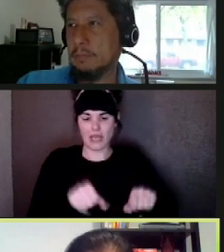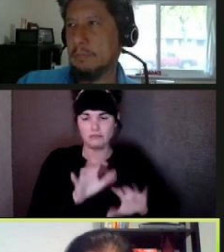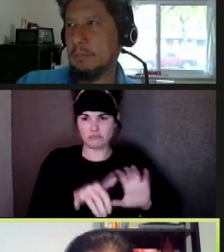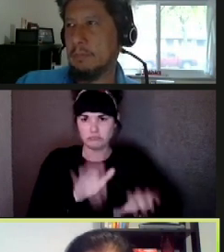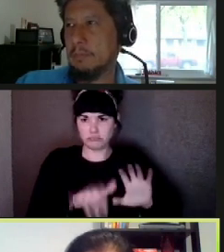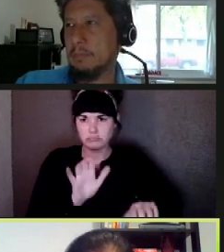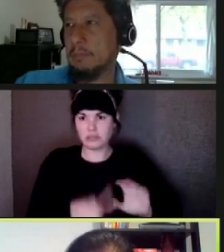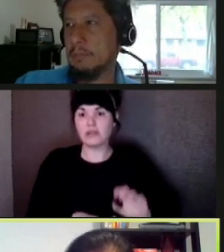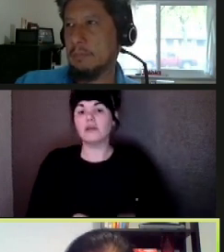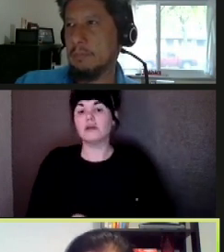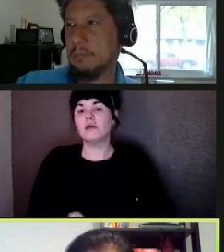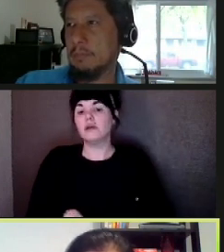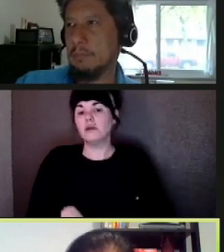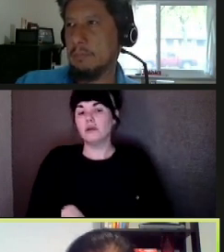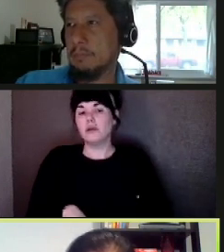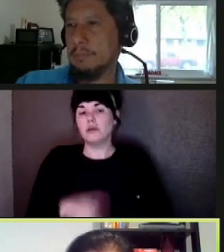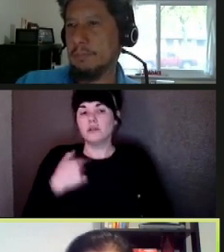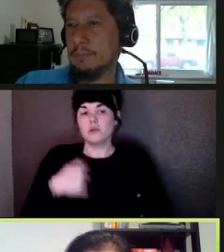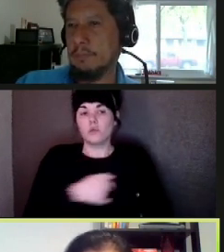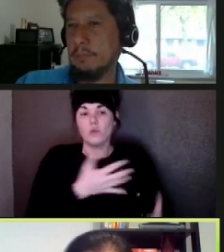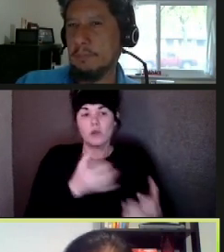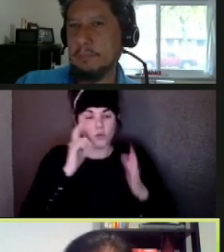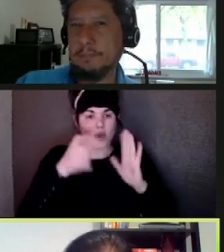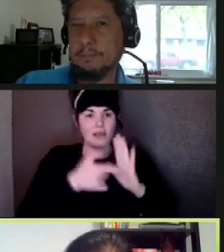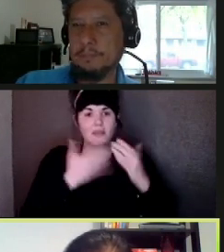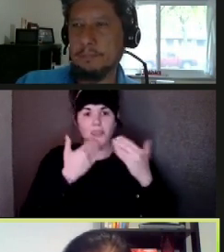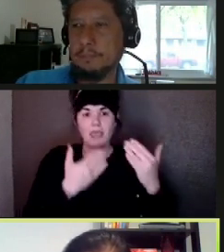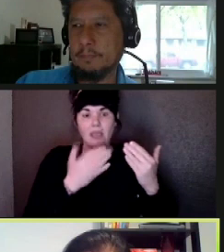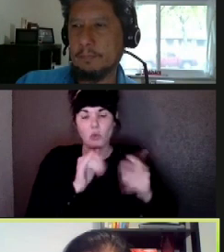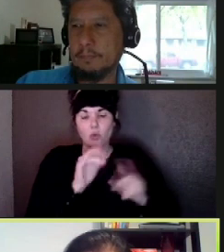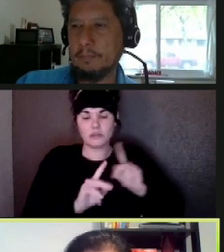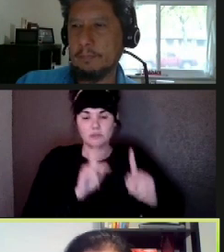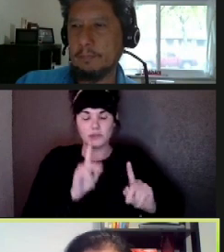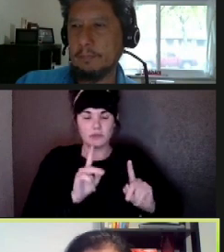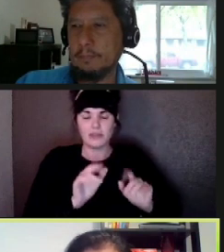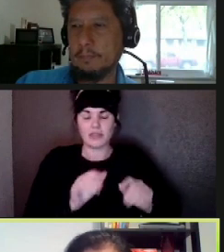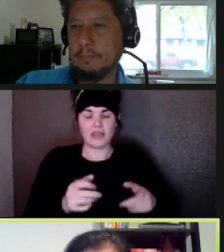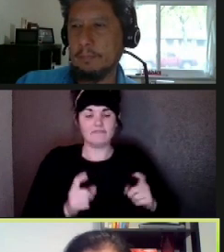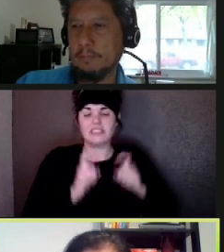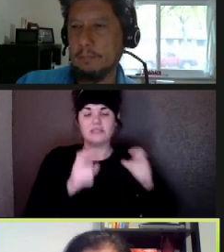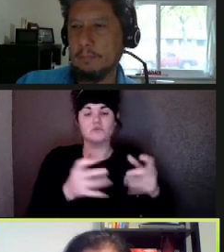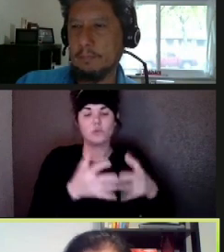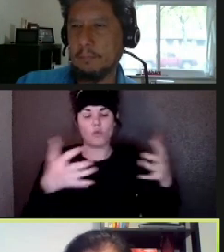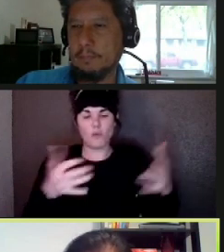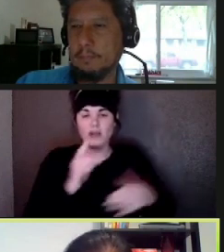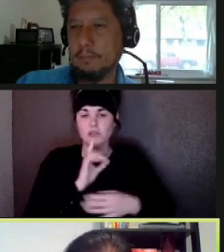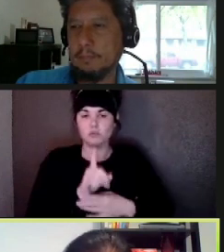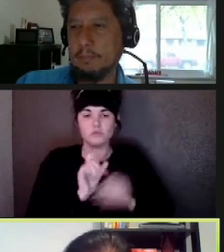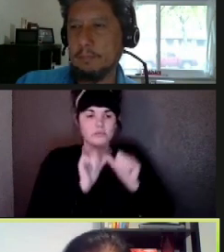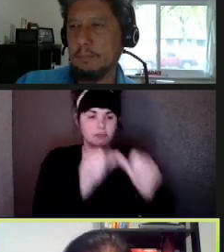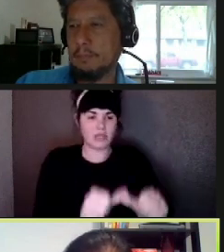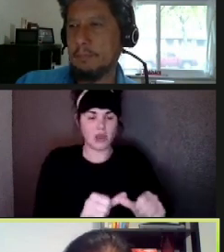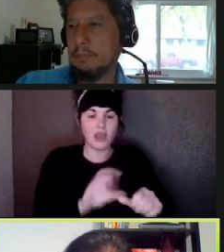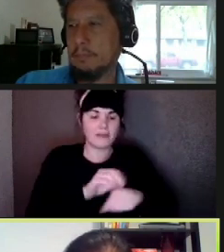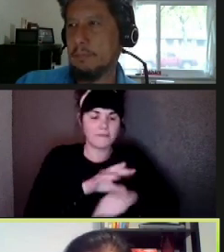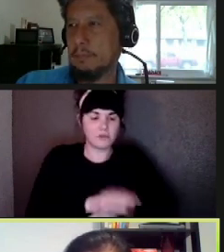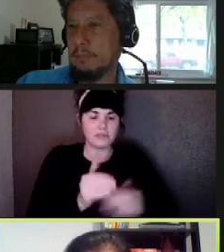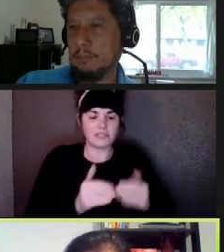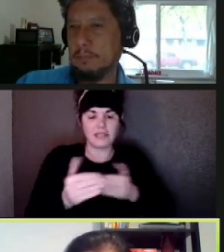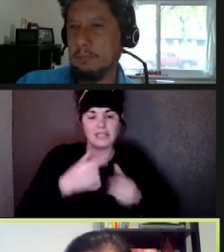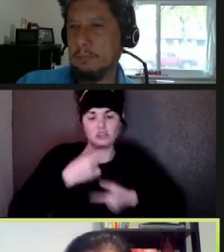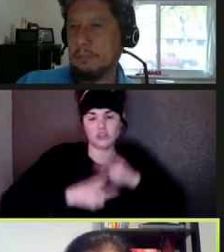much of themselves and can continue to do so, who shape our next generation and who really help make the world a better place.